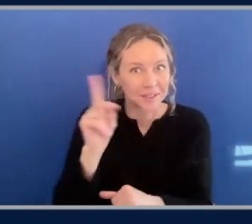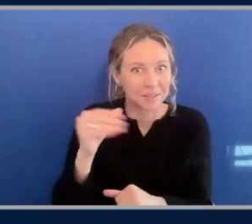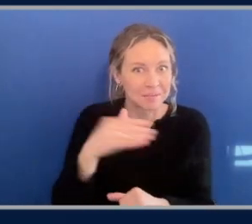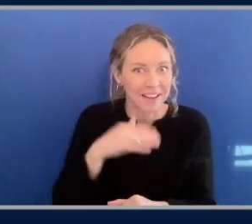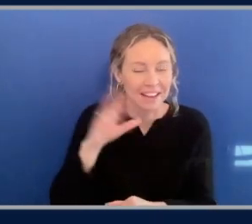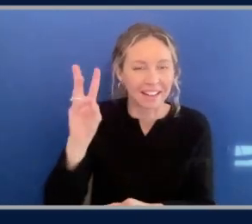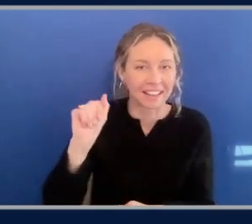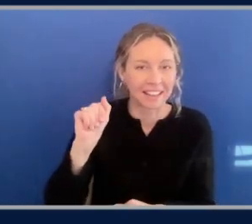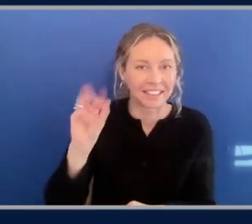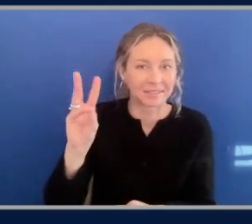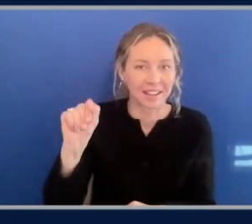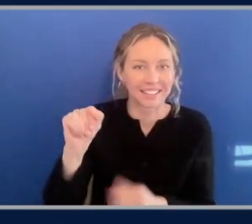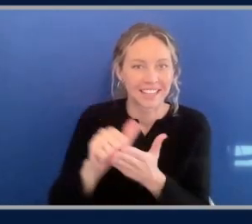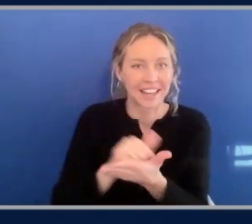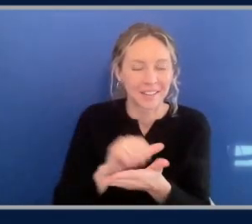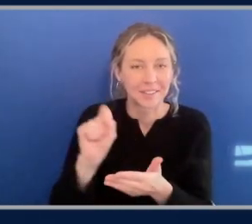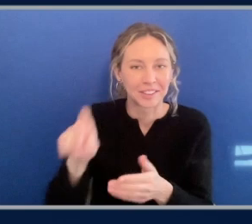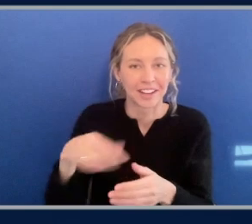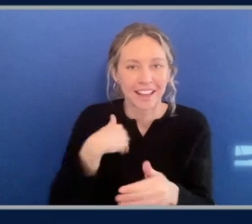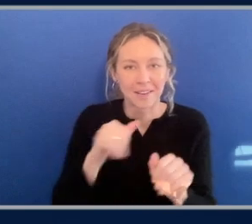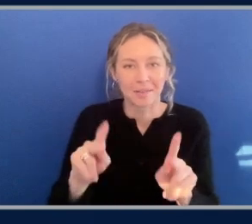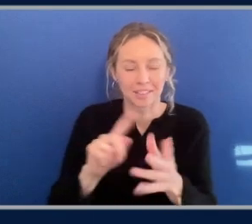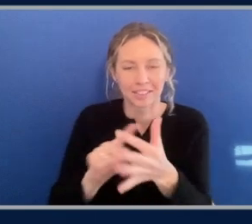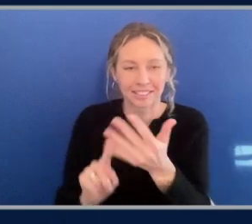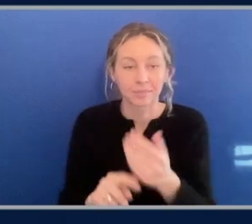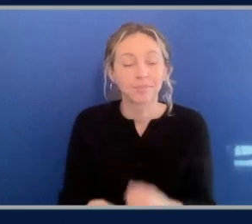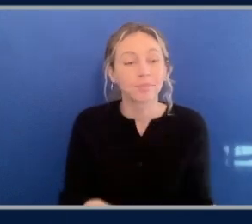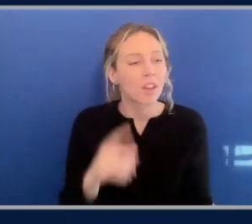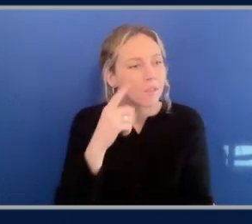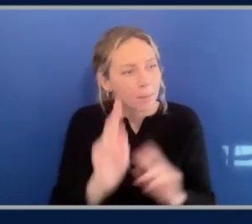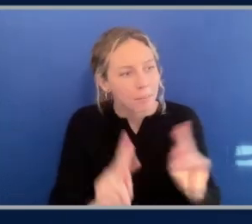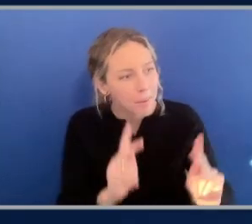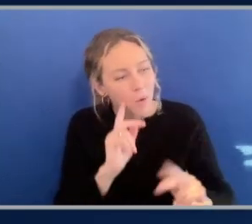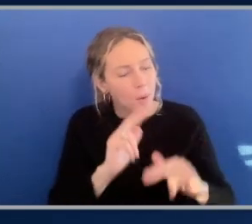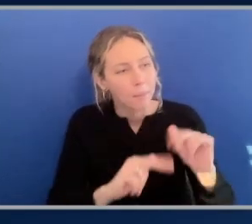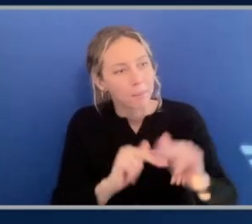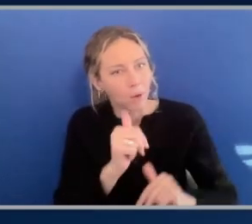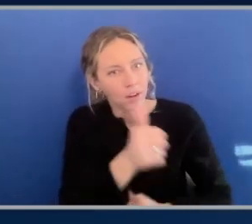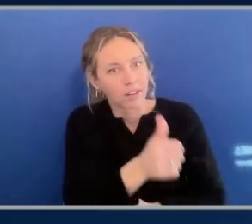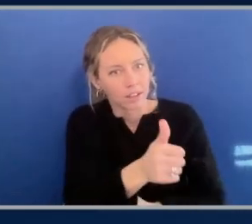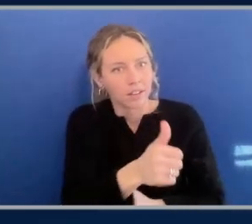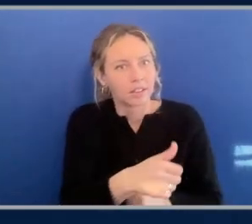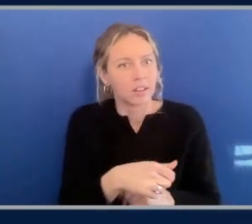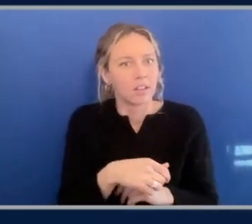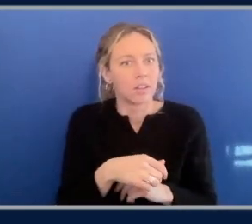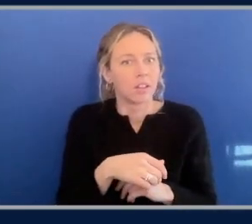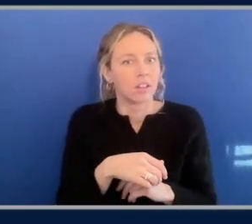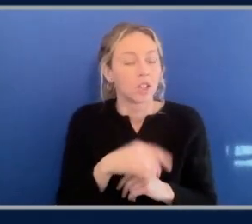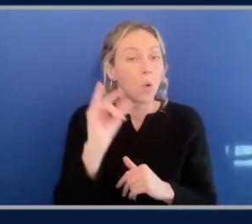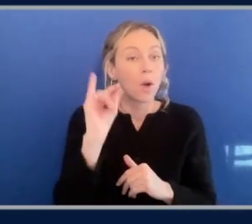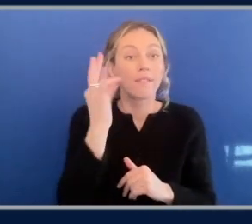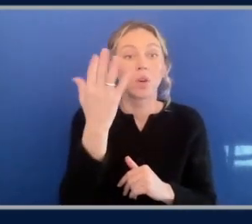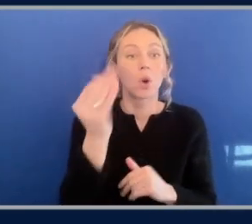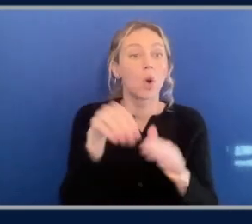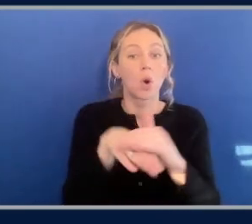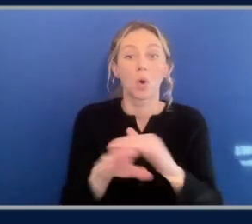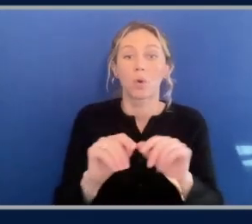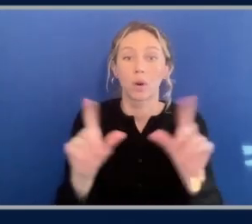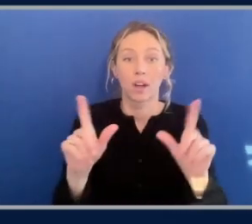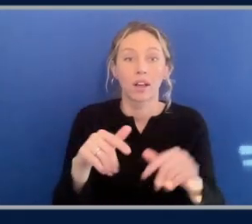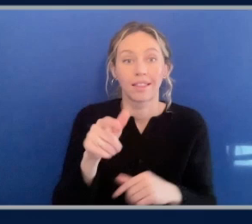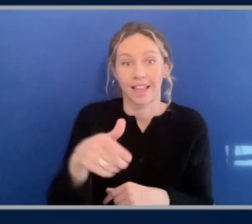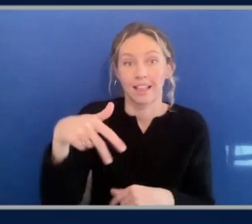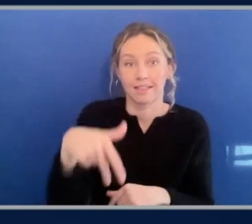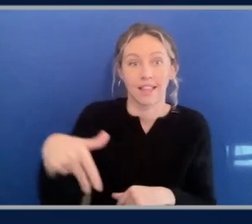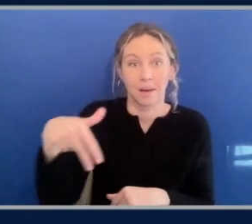should. So one thing you're going to notice here, for folks out there building this thing in the wild, is that if you go into the Lambda console, you're not going to see